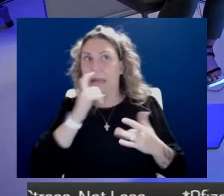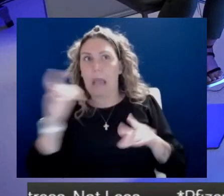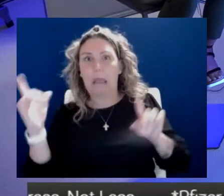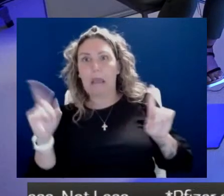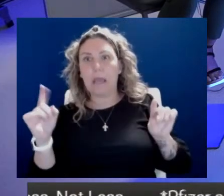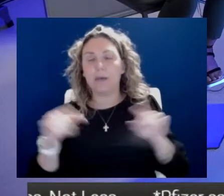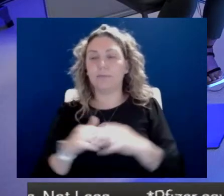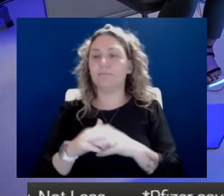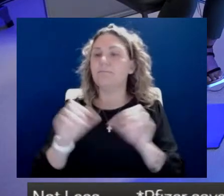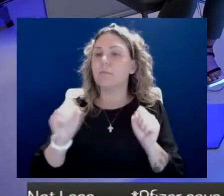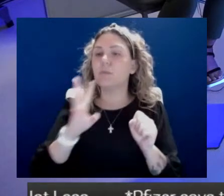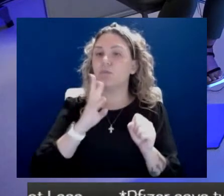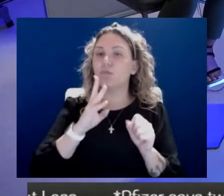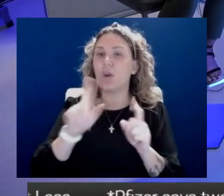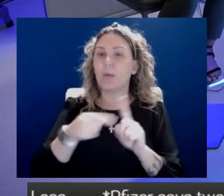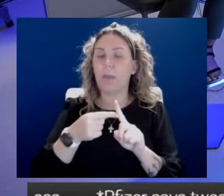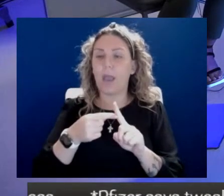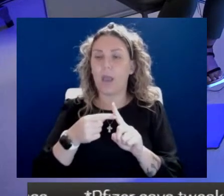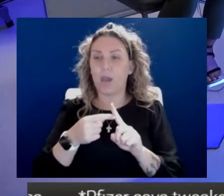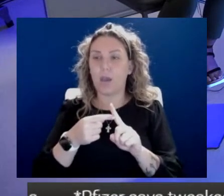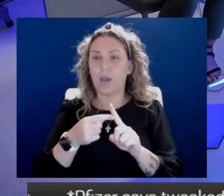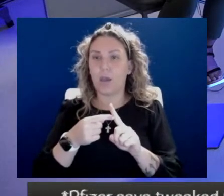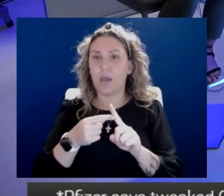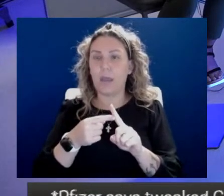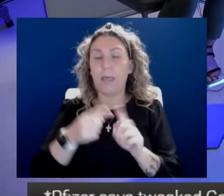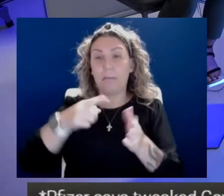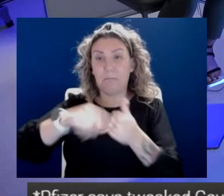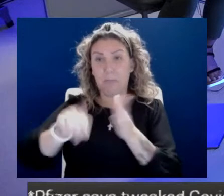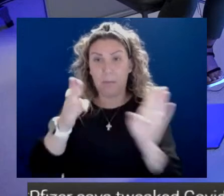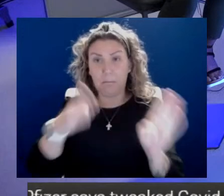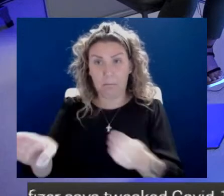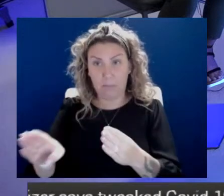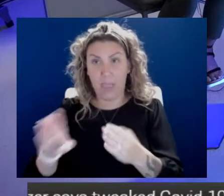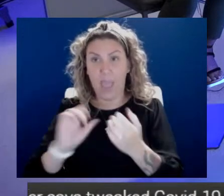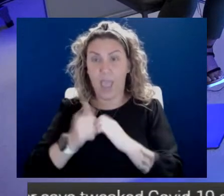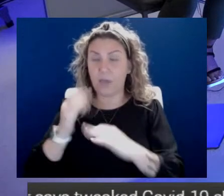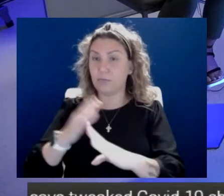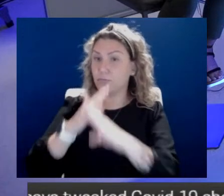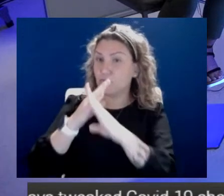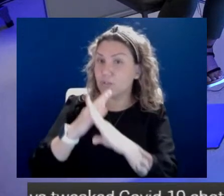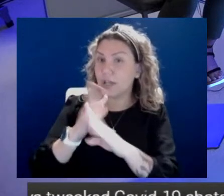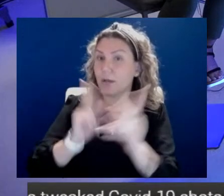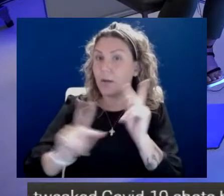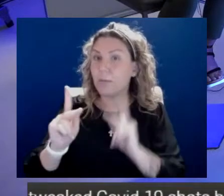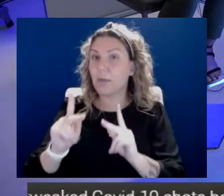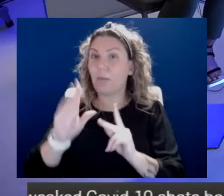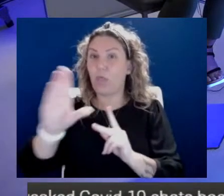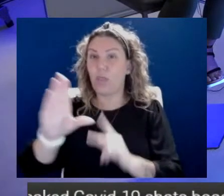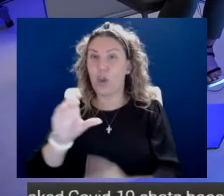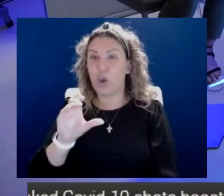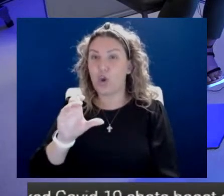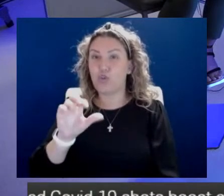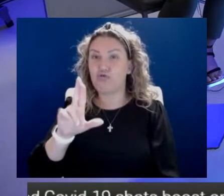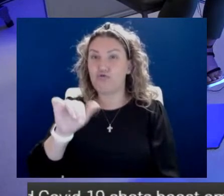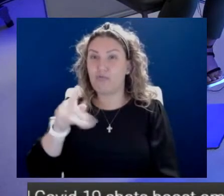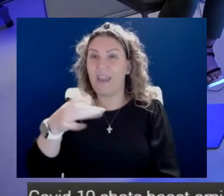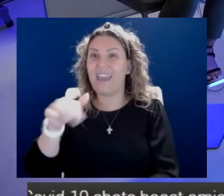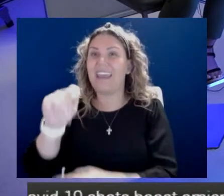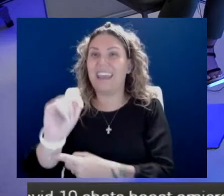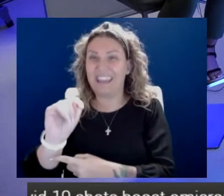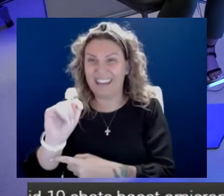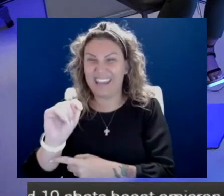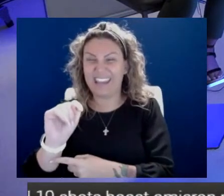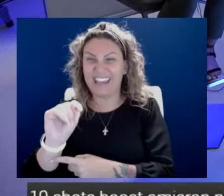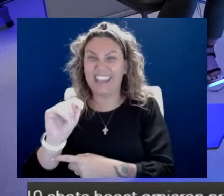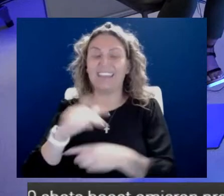talk about the payment plans and how it can protect people's credit? I think that's something people get really concerned about. How does that all work into